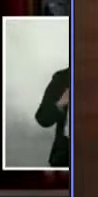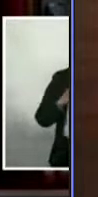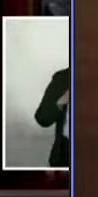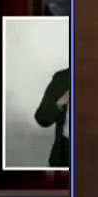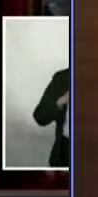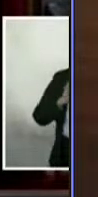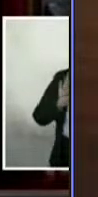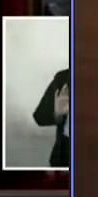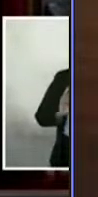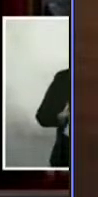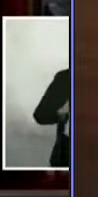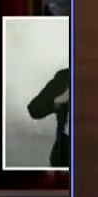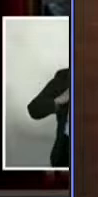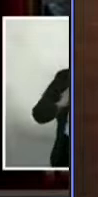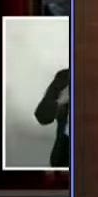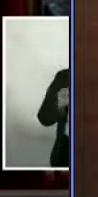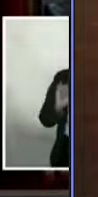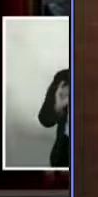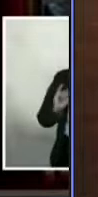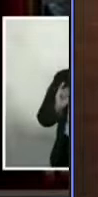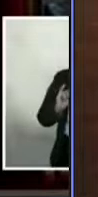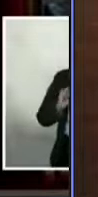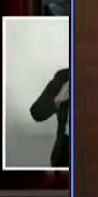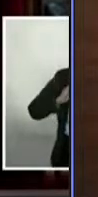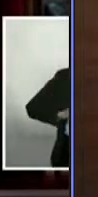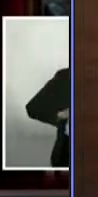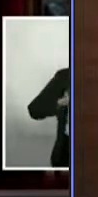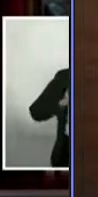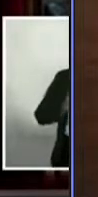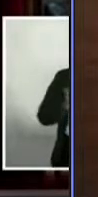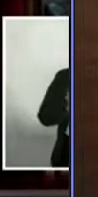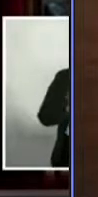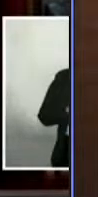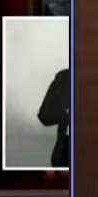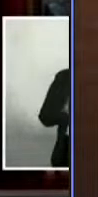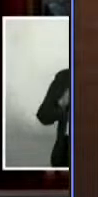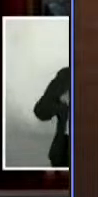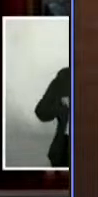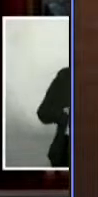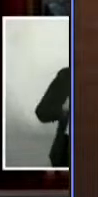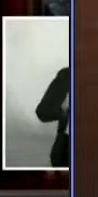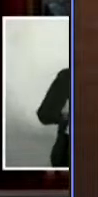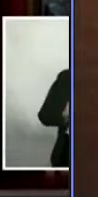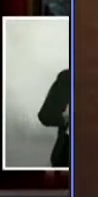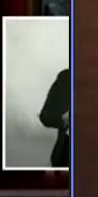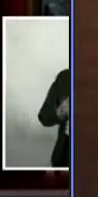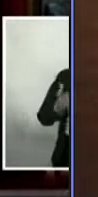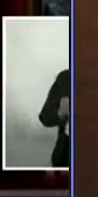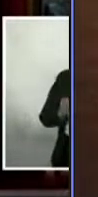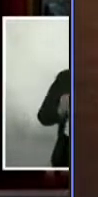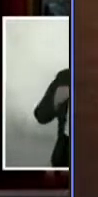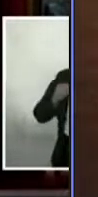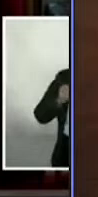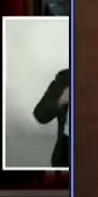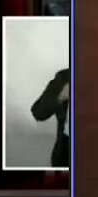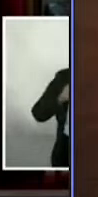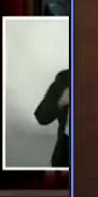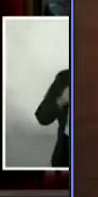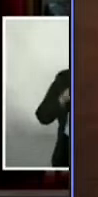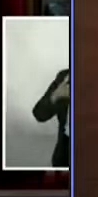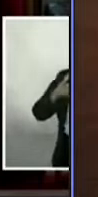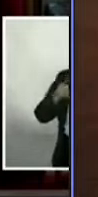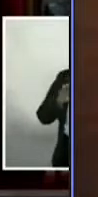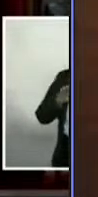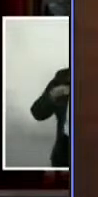are critical to building an economy that is truly inclusive. The corporate sector cannot be an island to this sector. We must